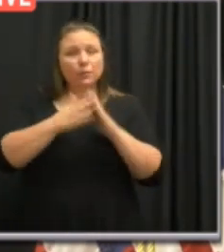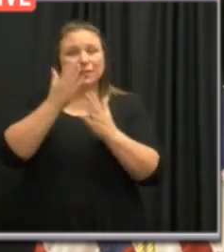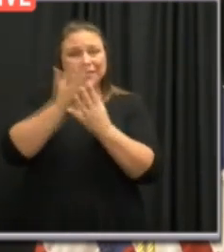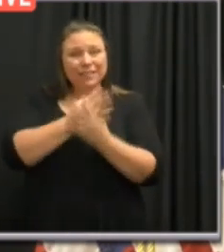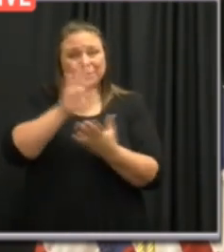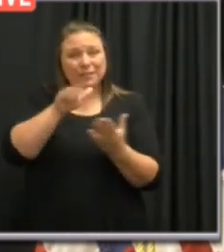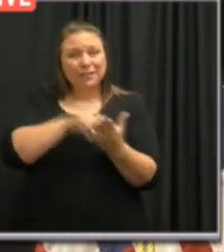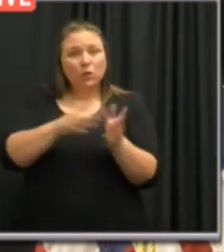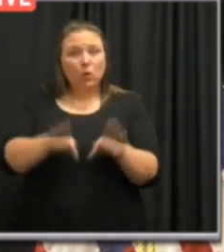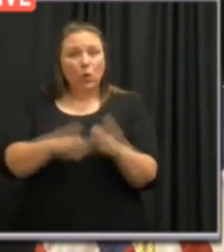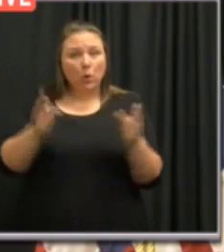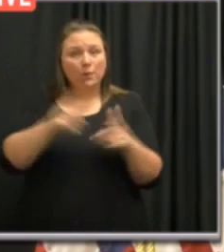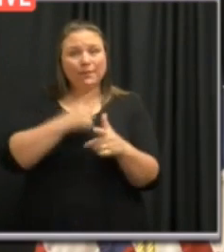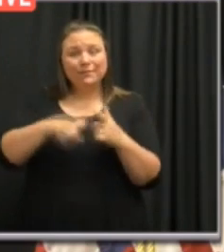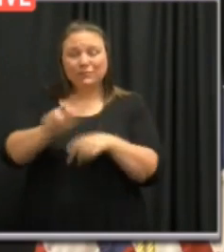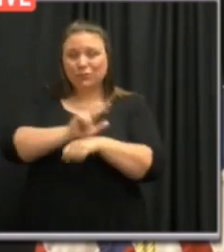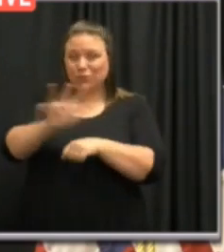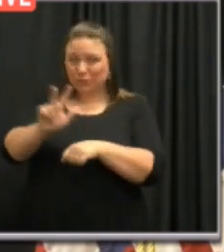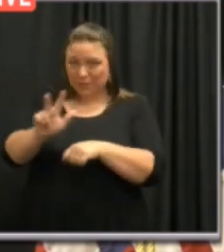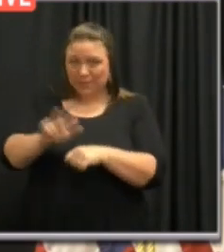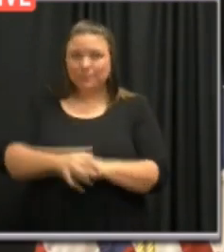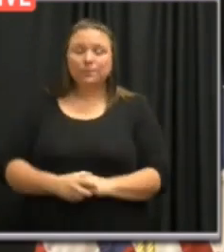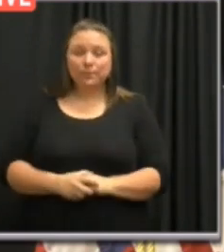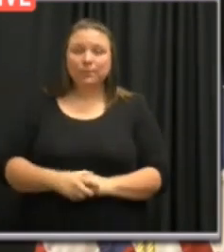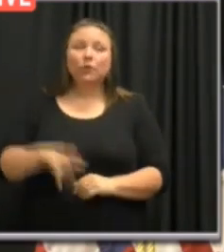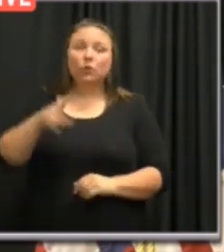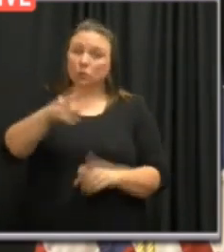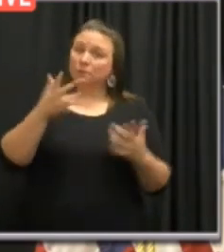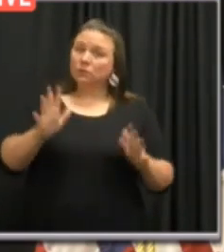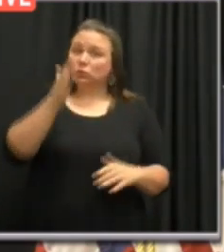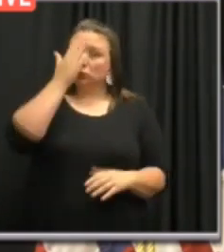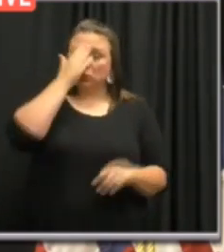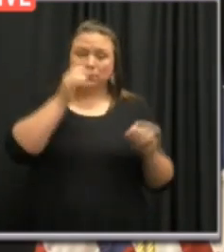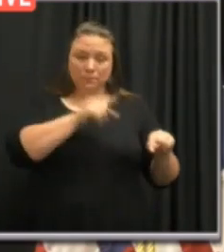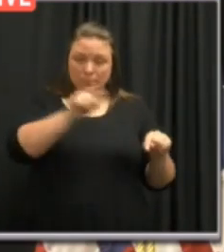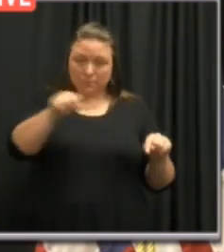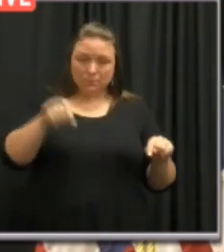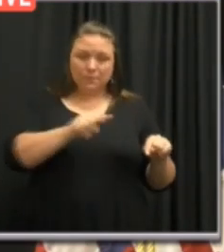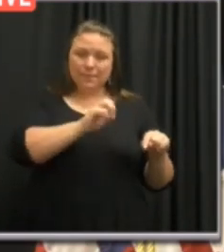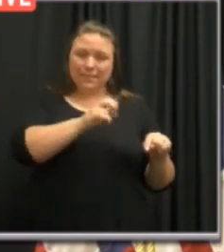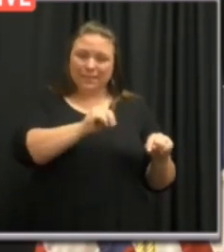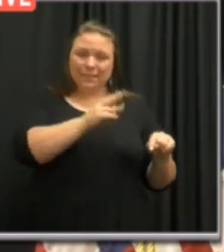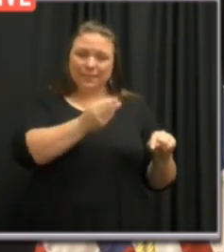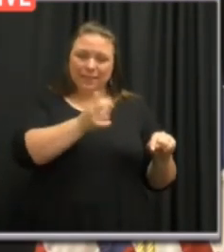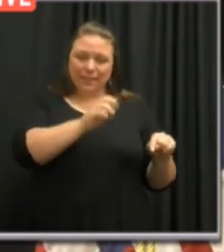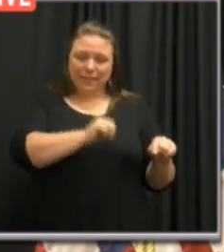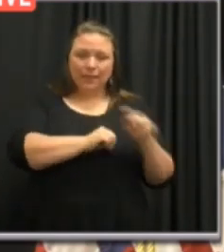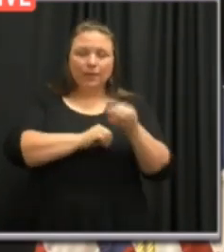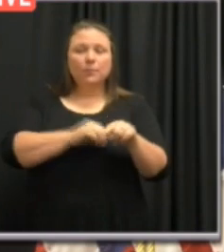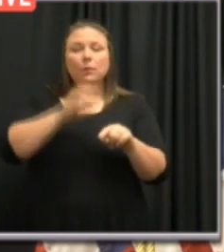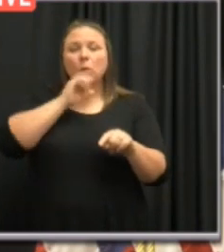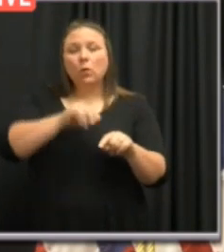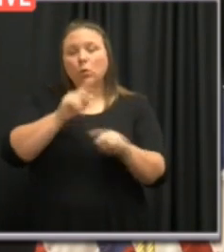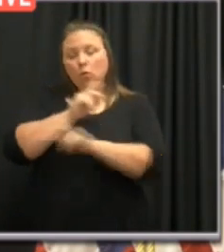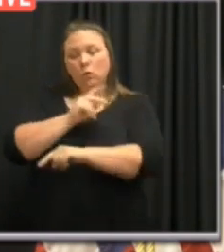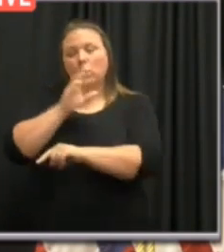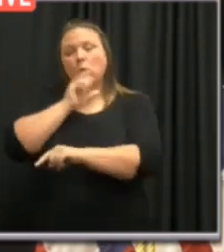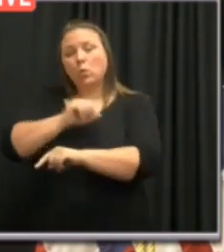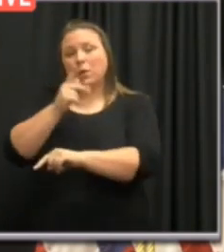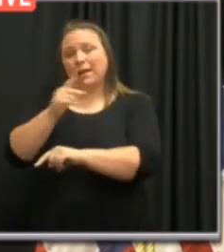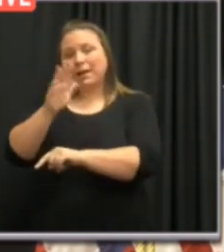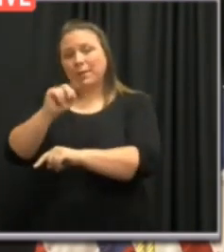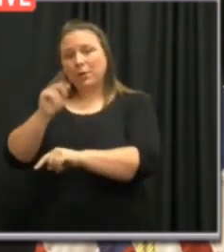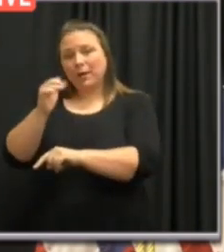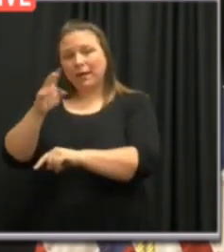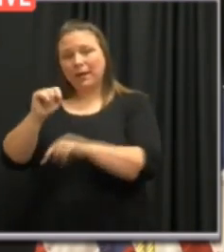are open until 3 p.m. As you may know, the locations are at Nissan Stadium, at the old Kmart in Antioch, as well